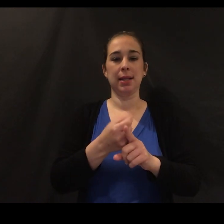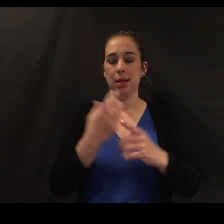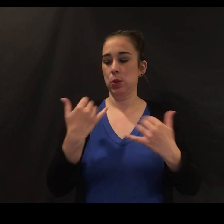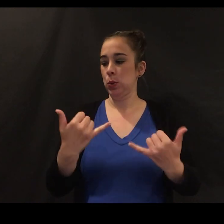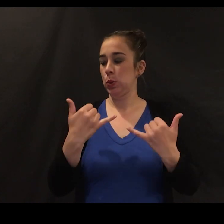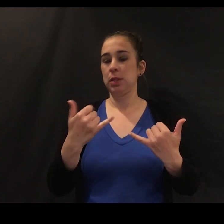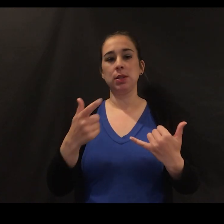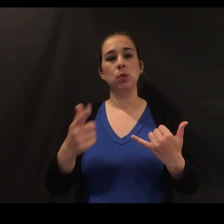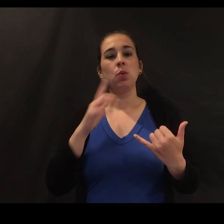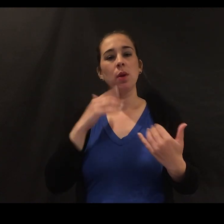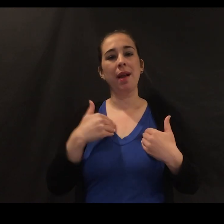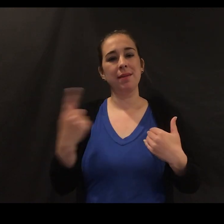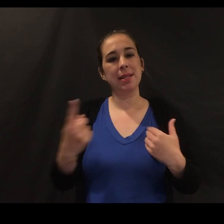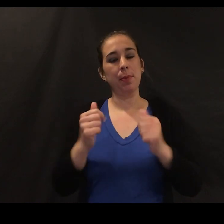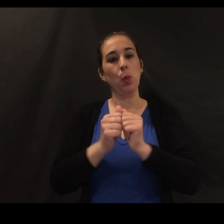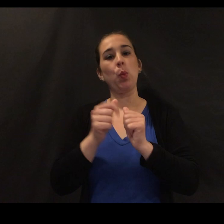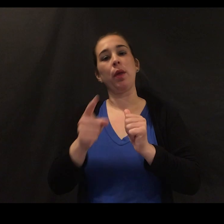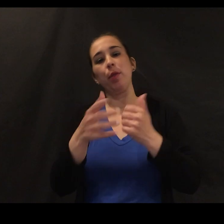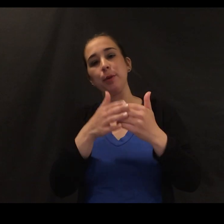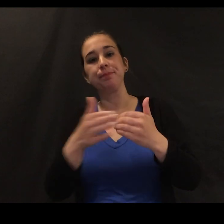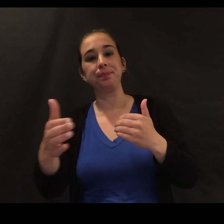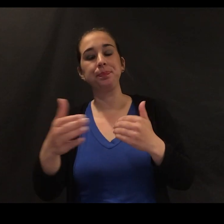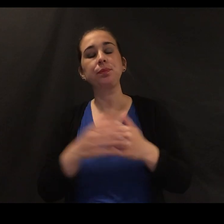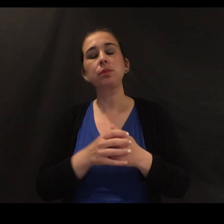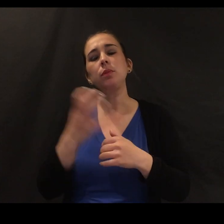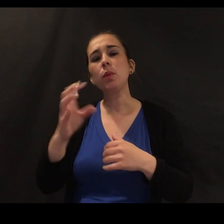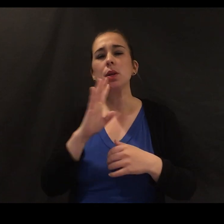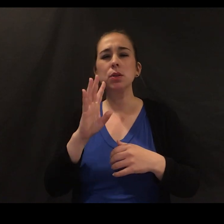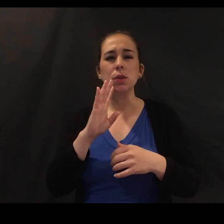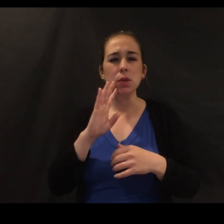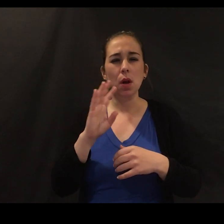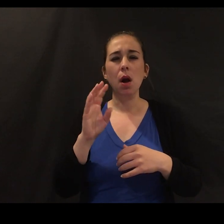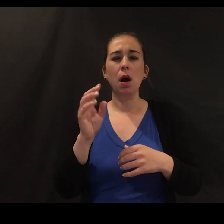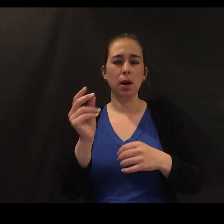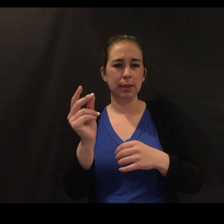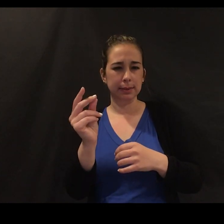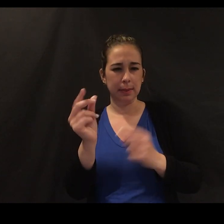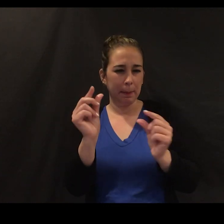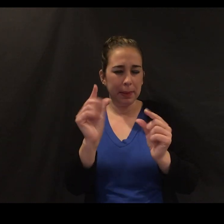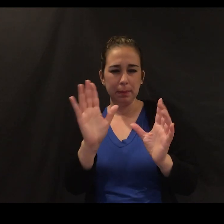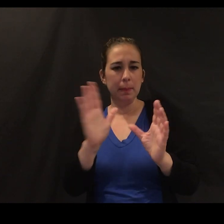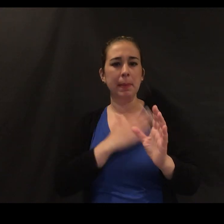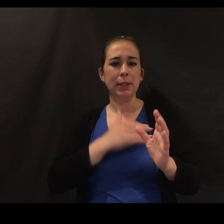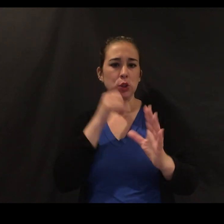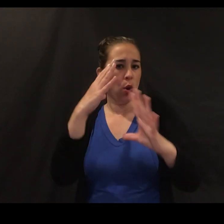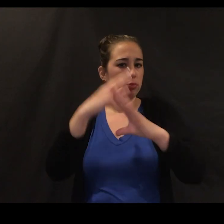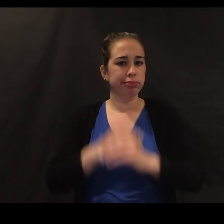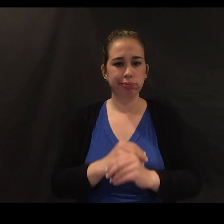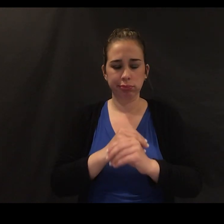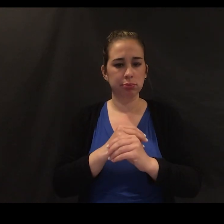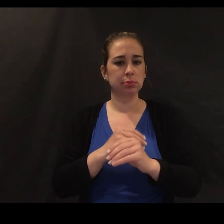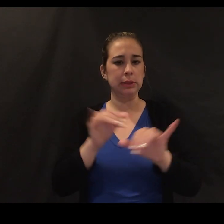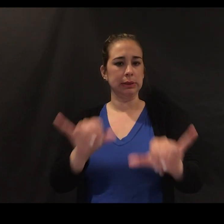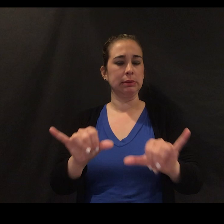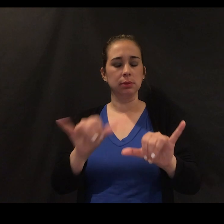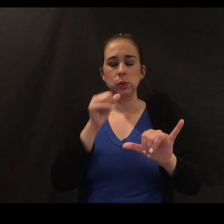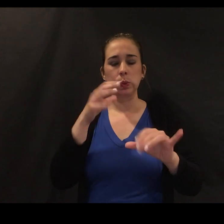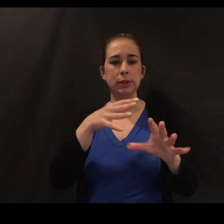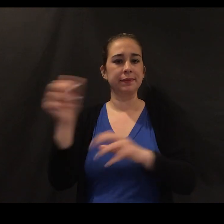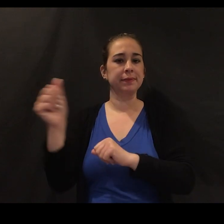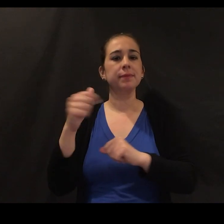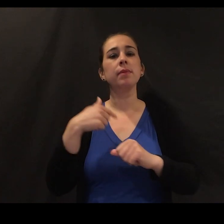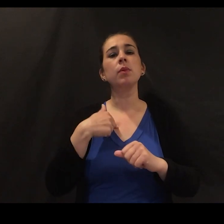you in your days to come. I want to talk just for a moment, so stay with me. Please stay with me for the next few moments, because I want to talk about what it means to have a